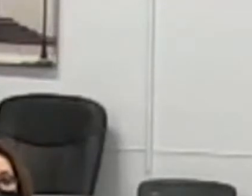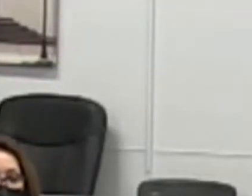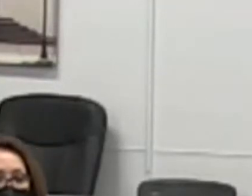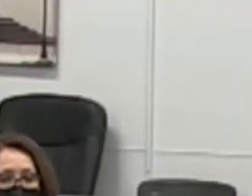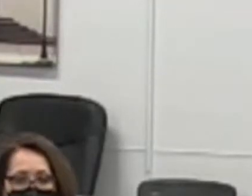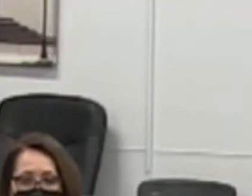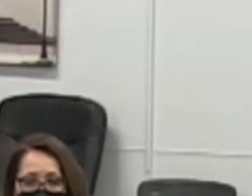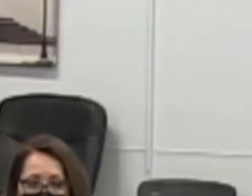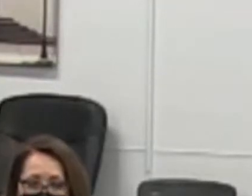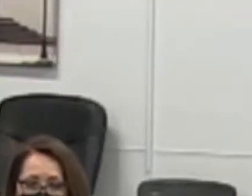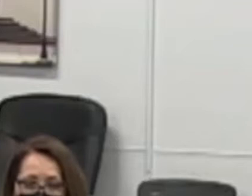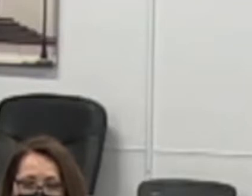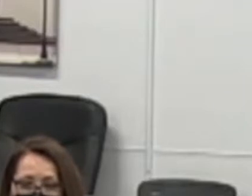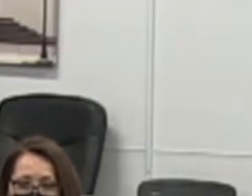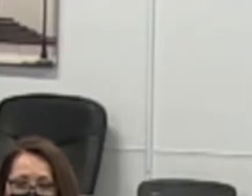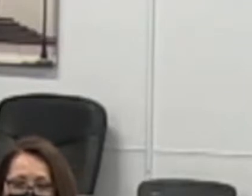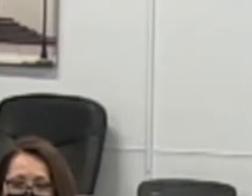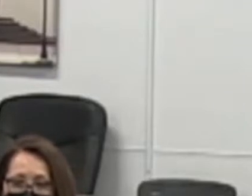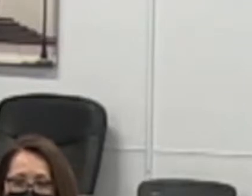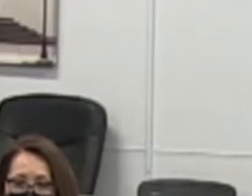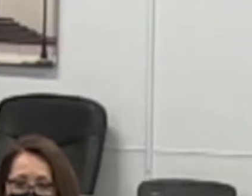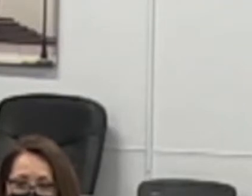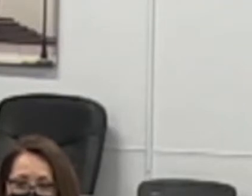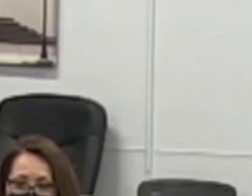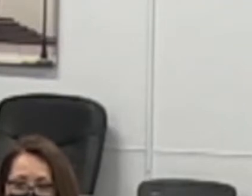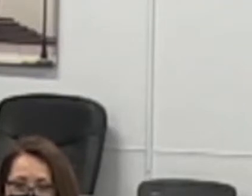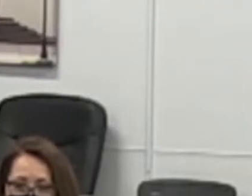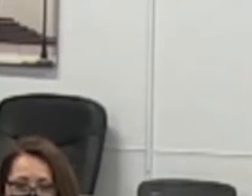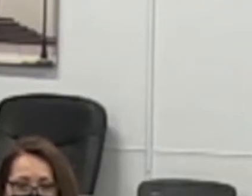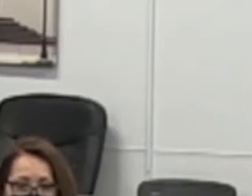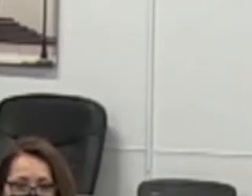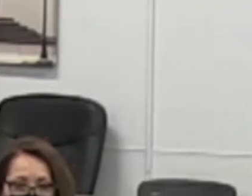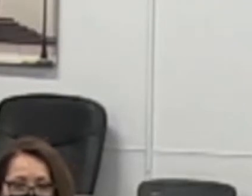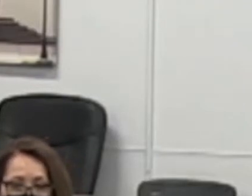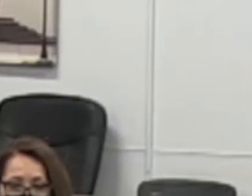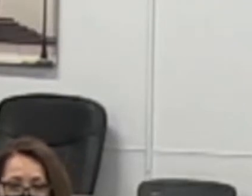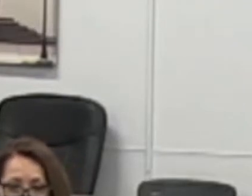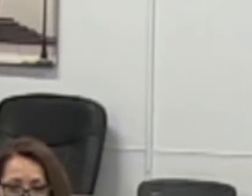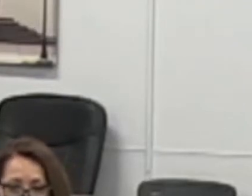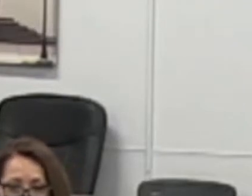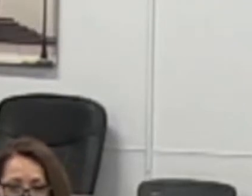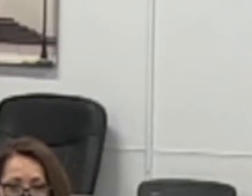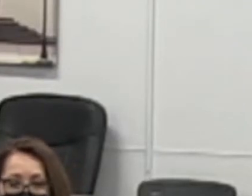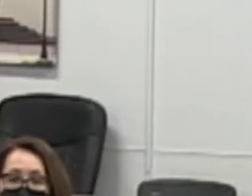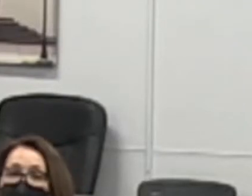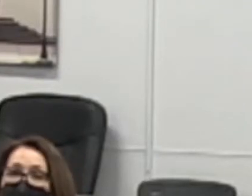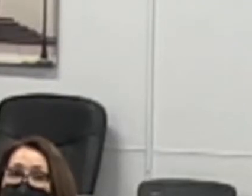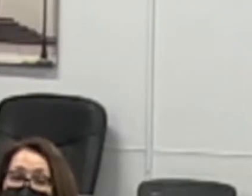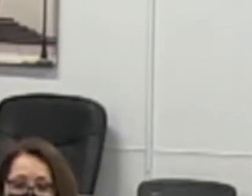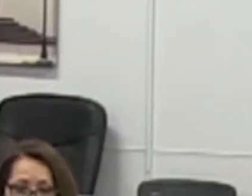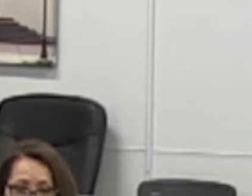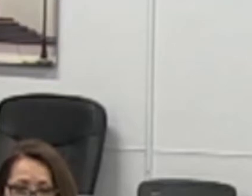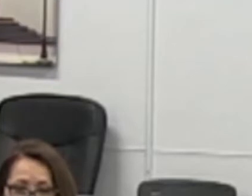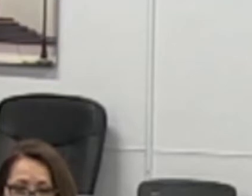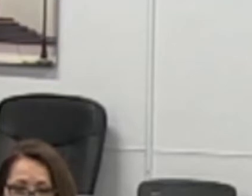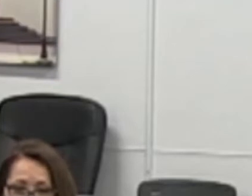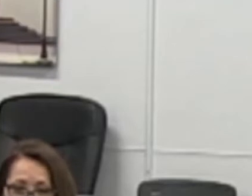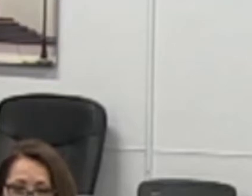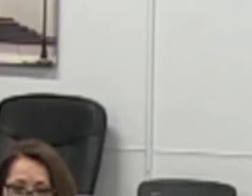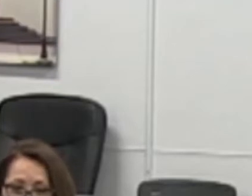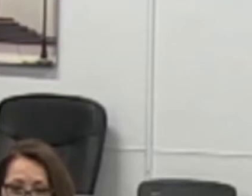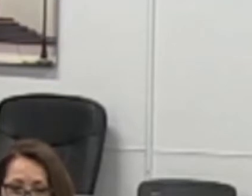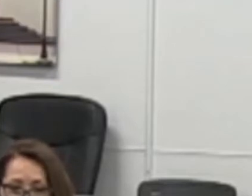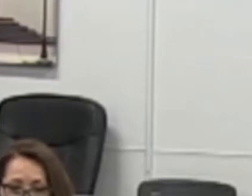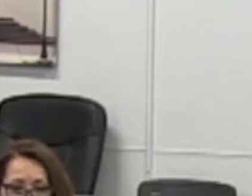many hurdles they have overcome this year, they have remained focused and determined to make sure their students are learning. Similarly to our students, our teachers